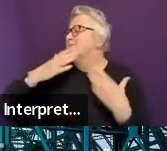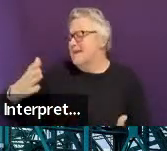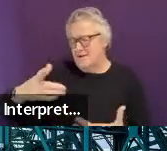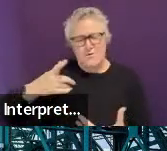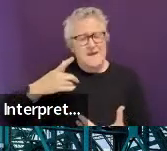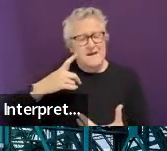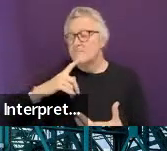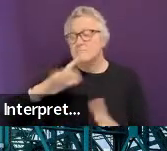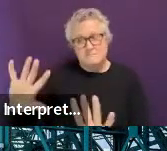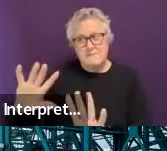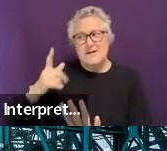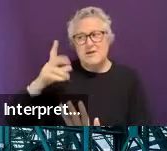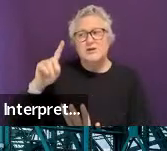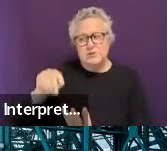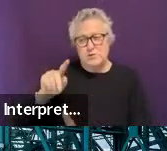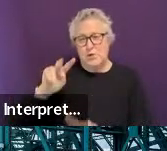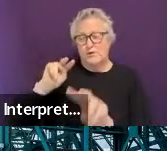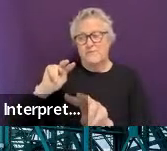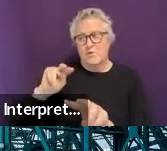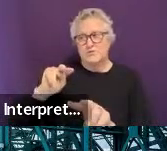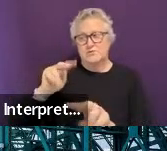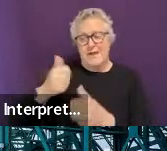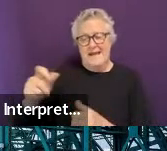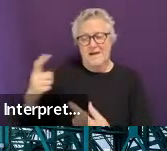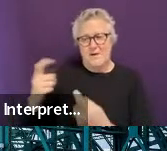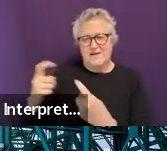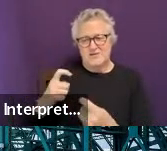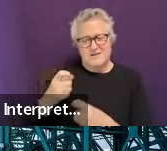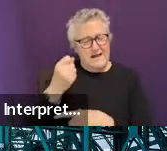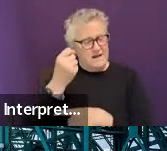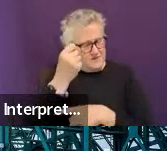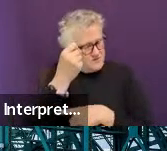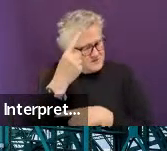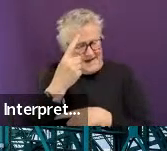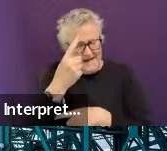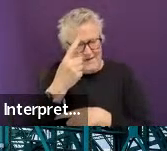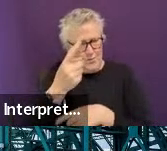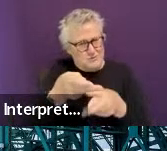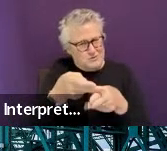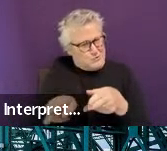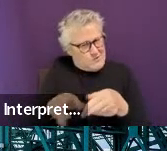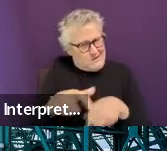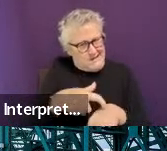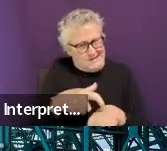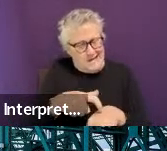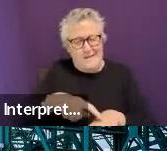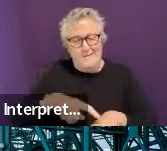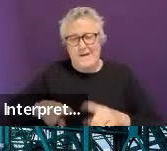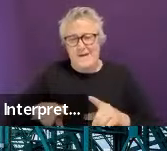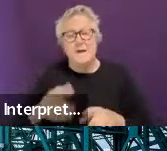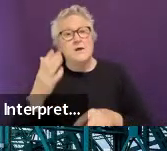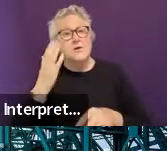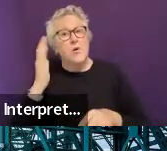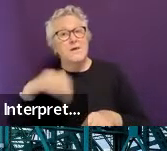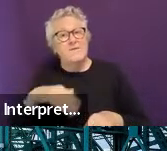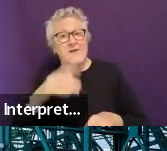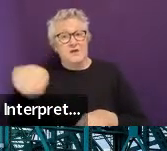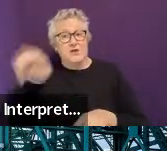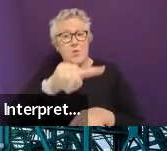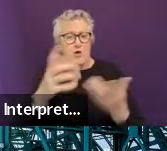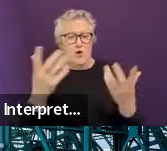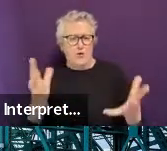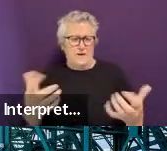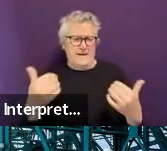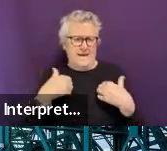We, given that we're short on time, trying to figure out how to go through this. Knowing that you all have this in your packet, I'm going to